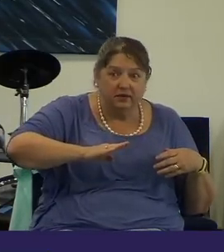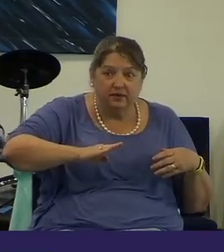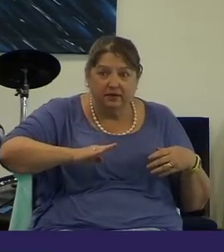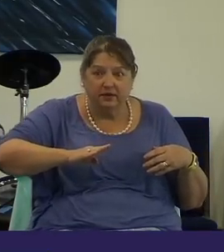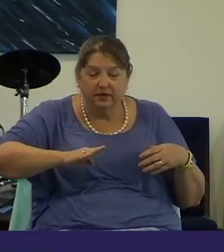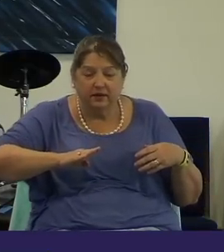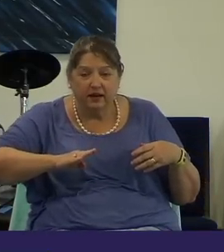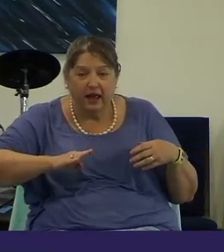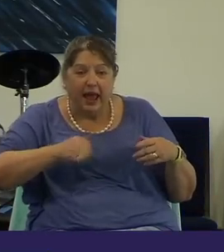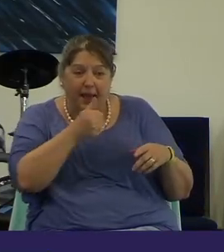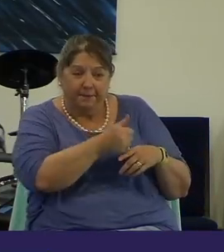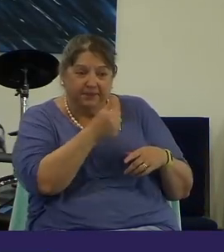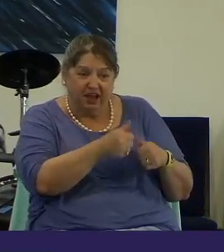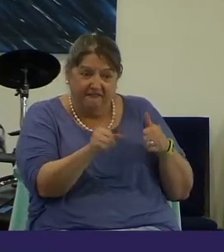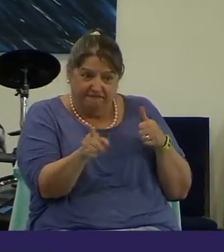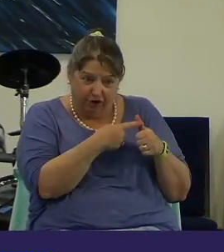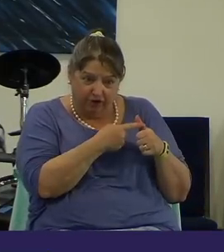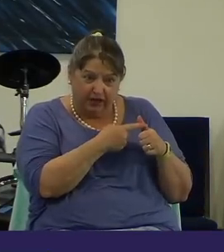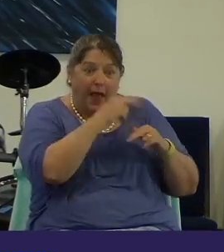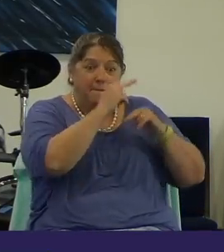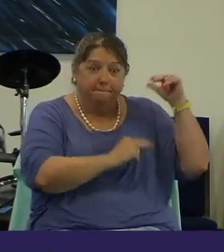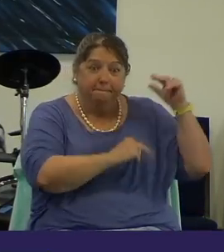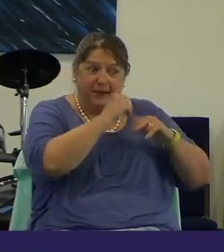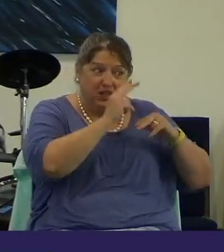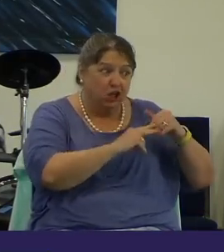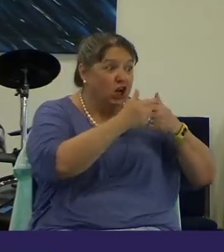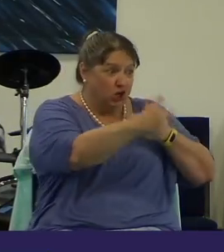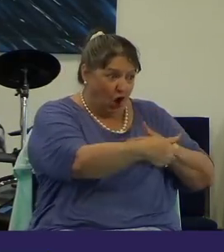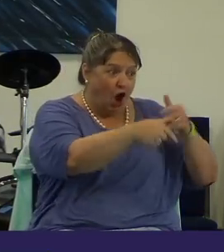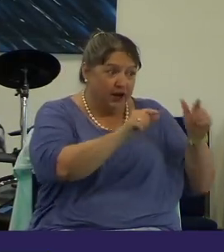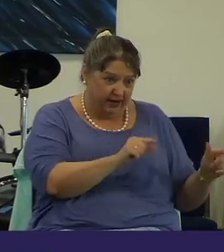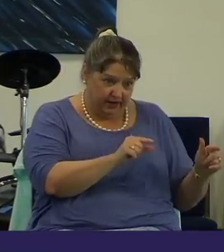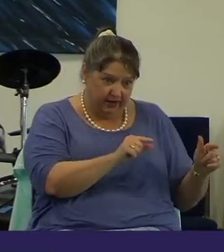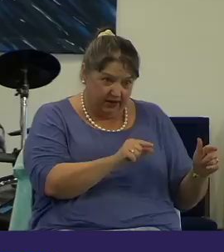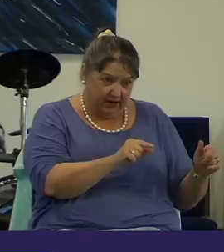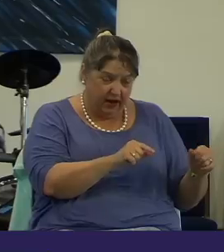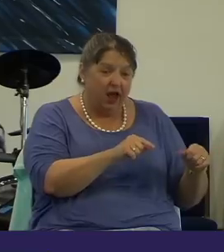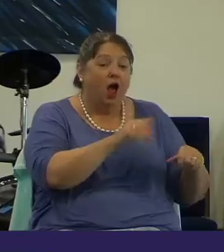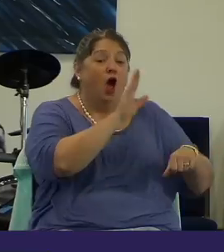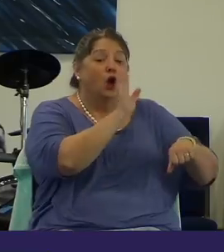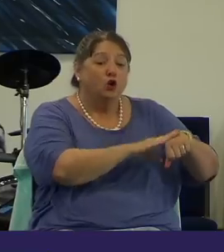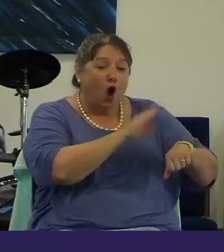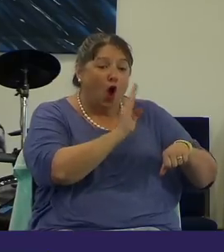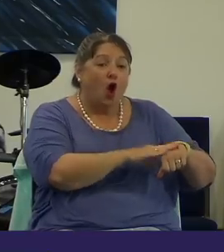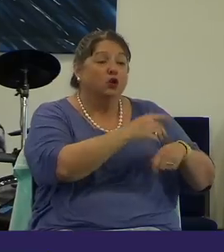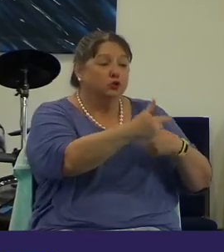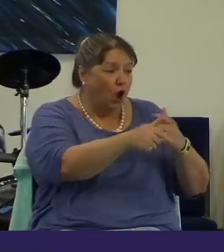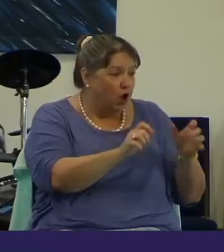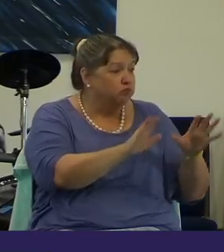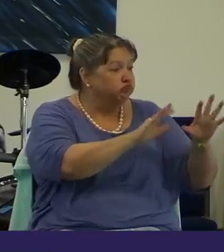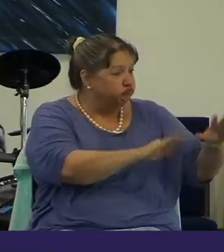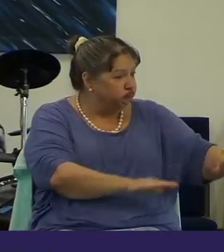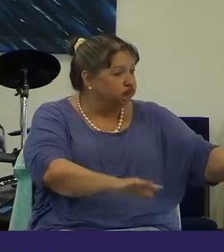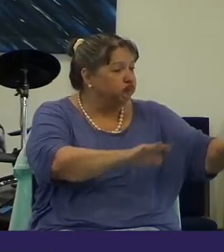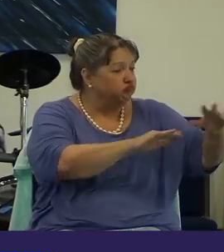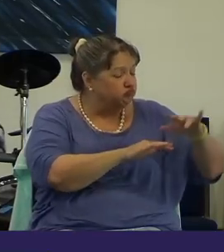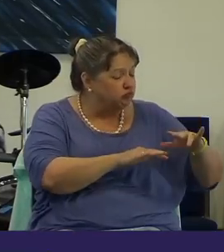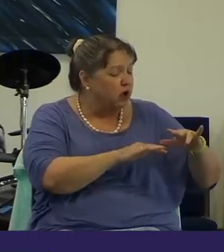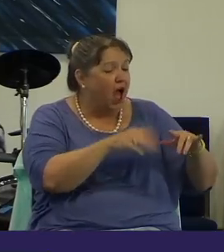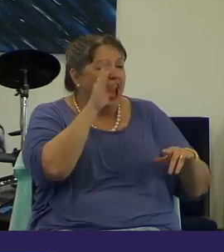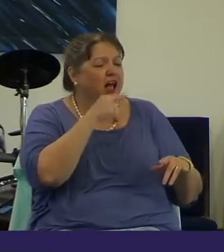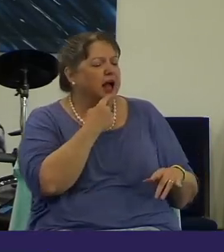the one that builds this particular garden. God is the one that calls upon this garden and make it happen. This was a time in the Garden of Eden